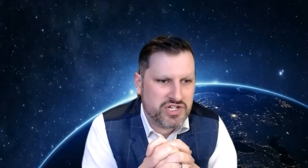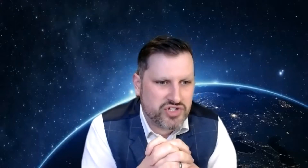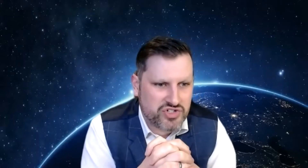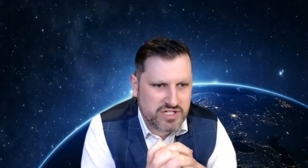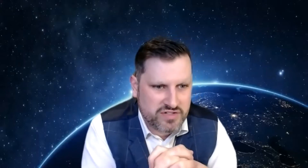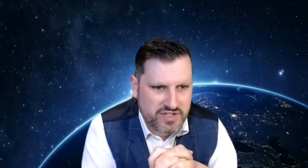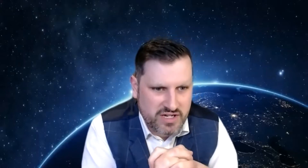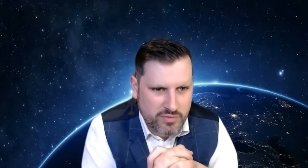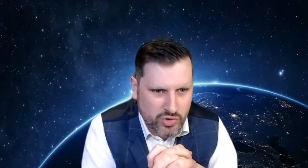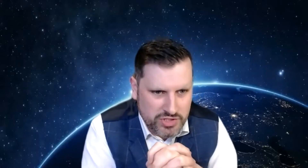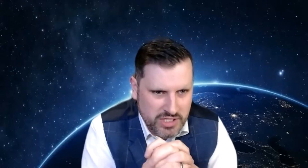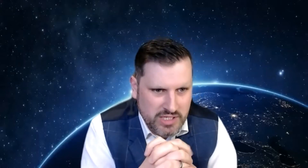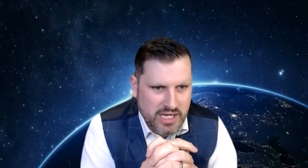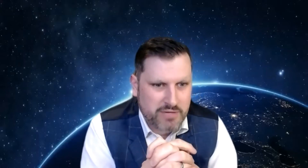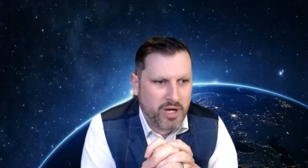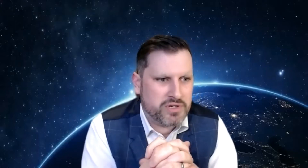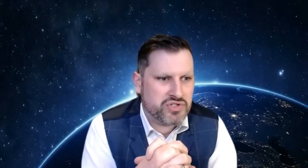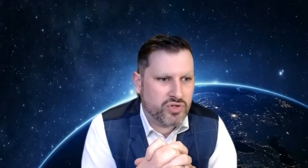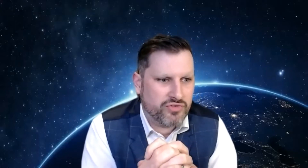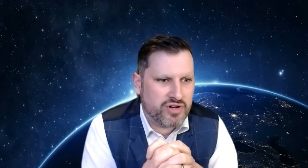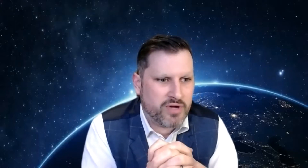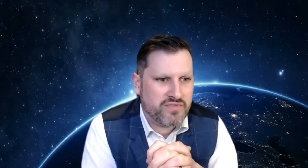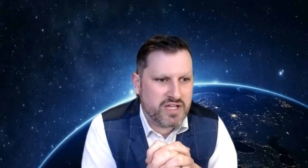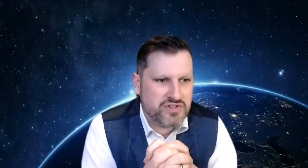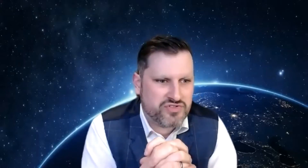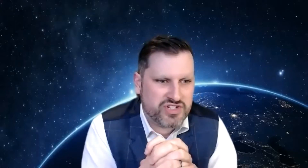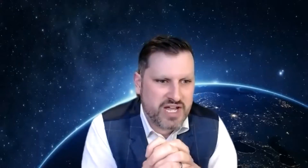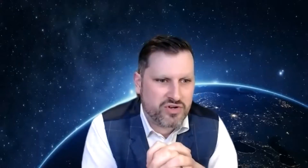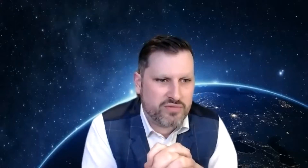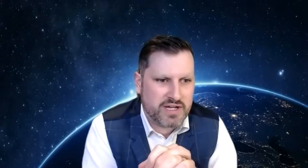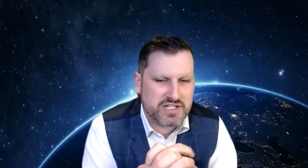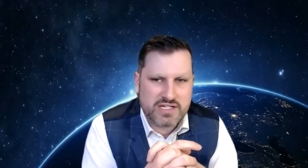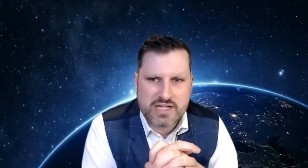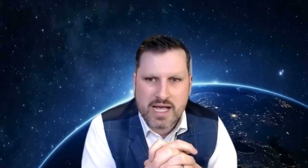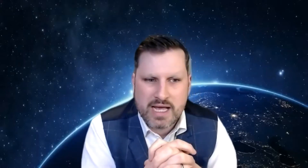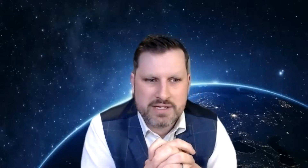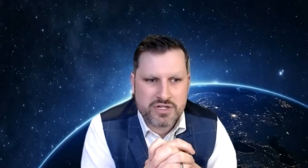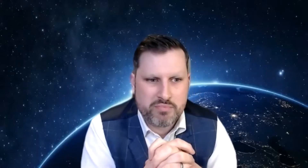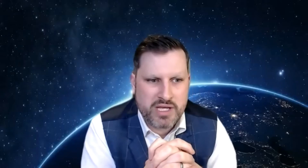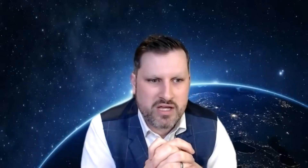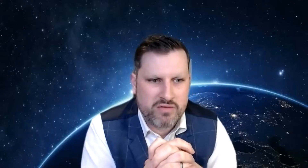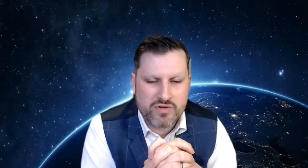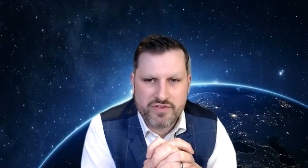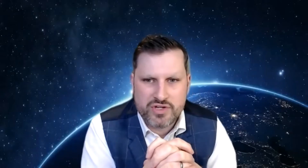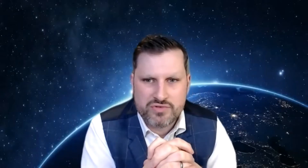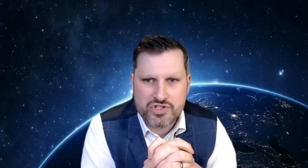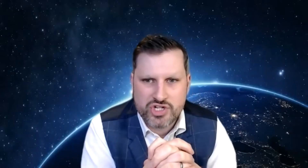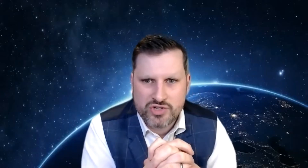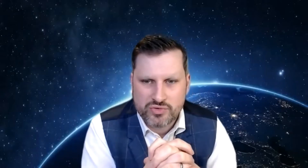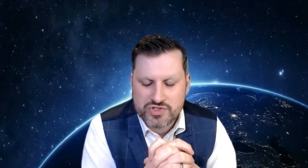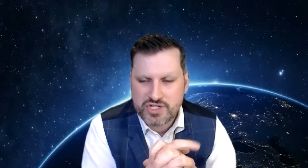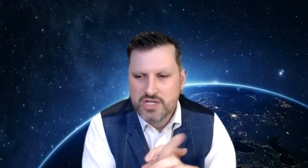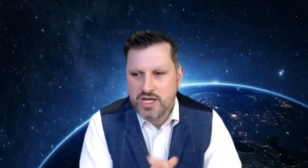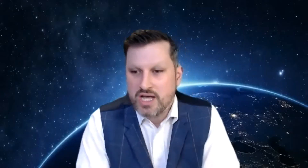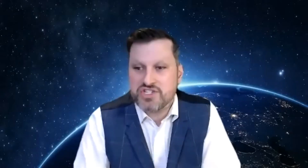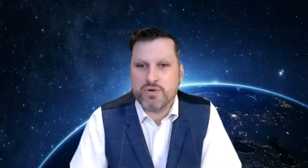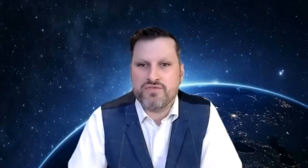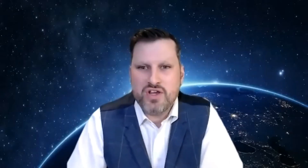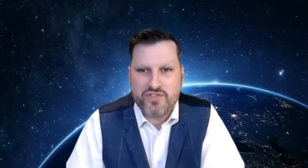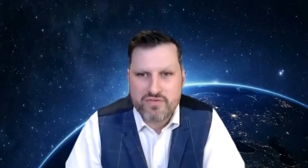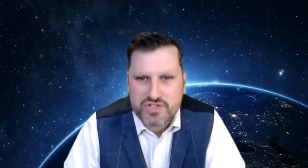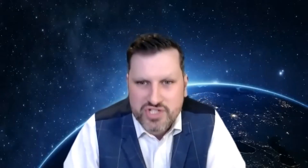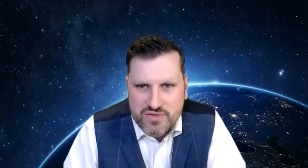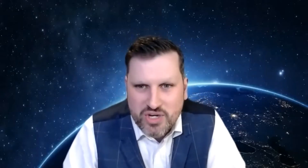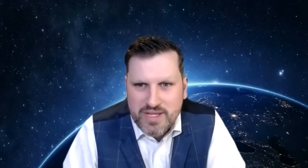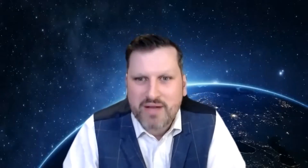Young Industrialist of the Year Award and a published author in both industry technical magazines and peer-reviewed journals. So with